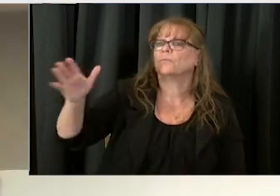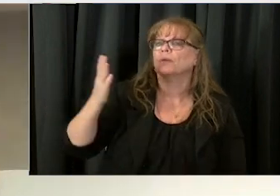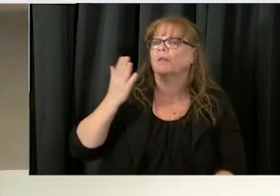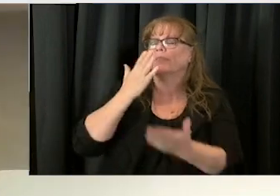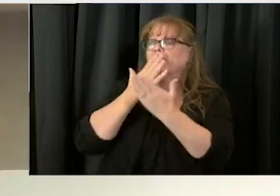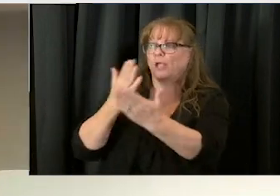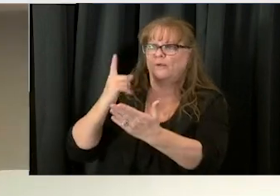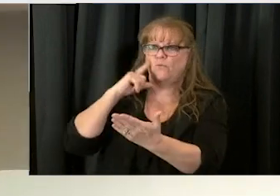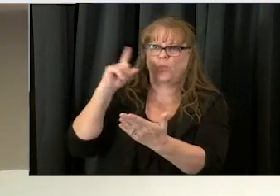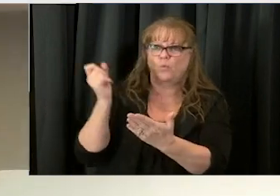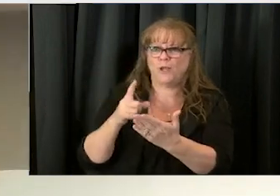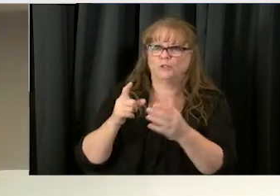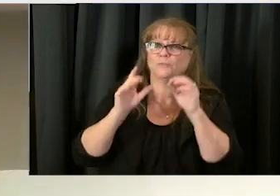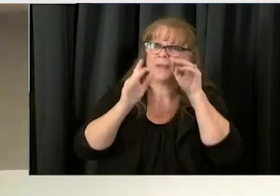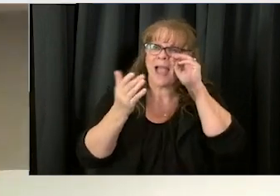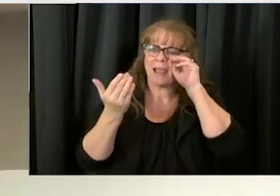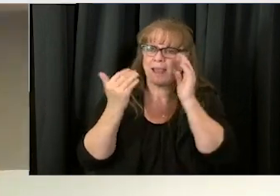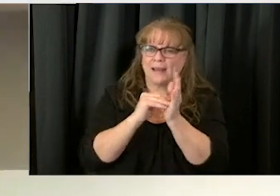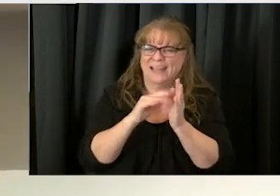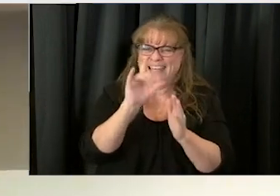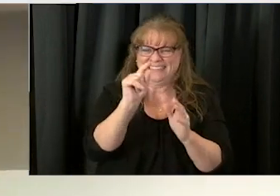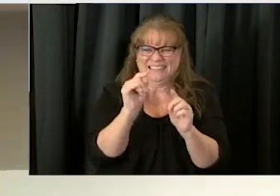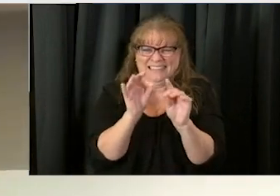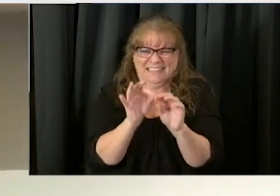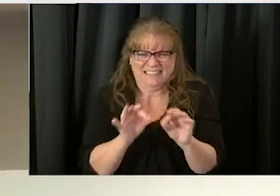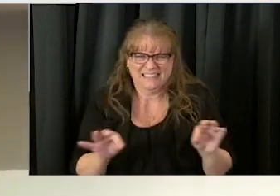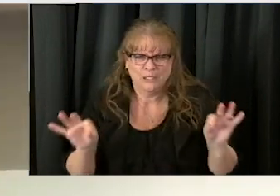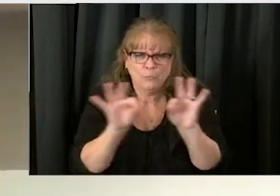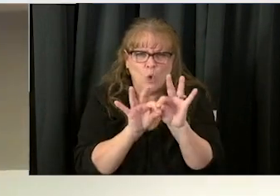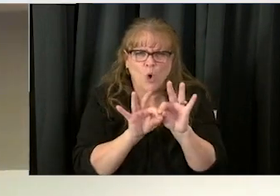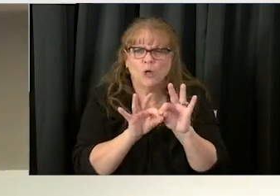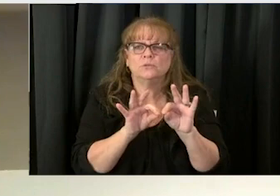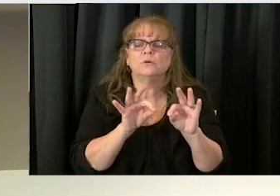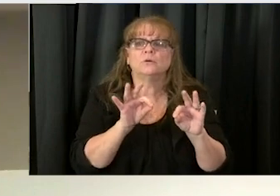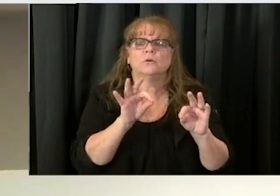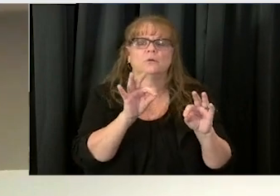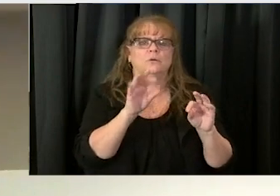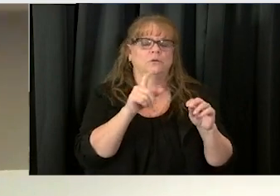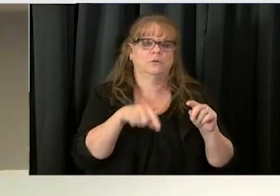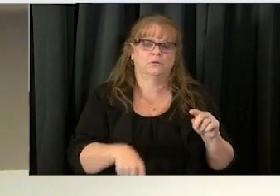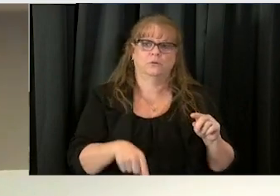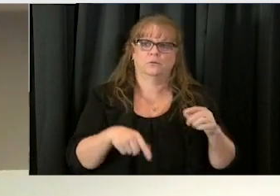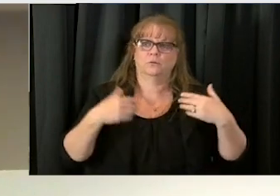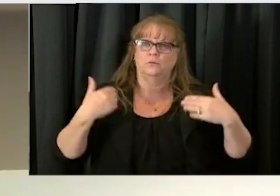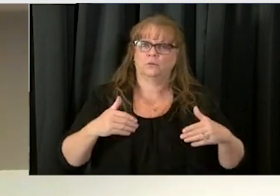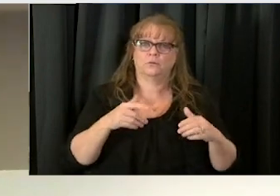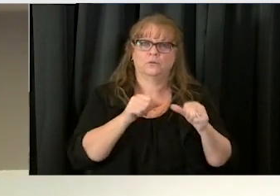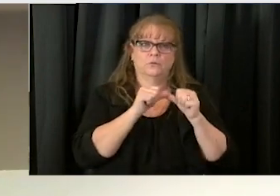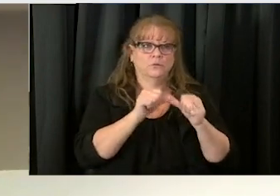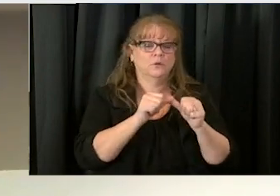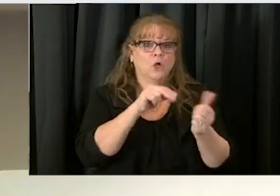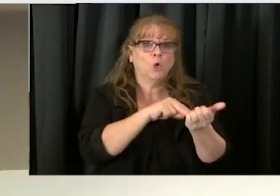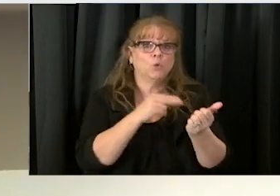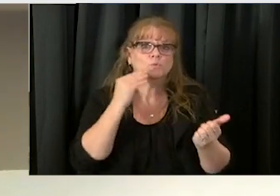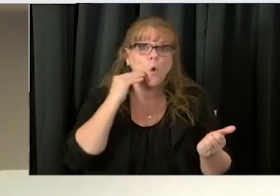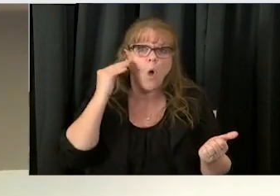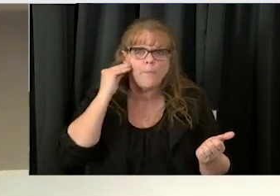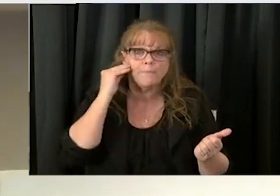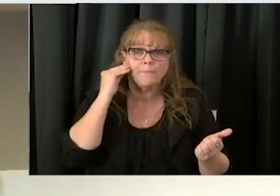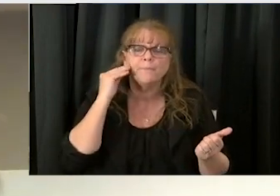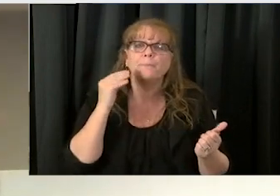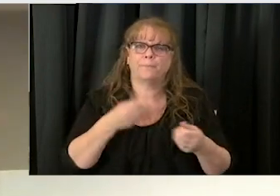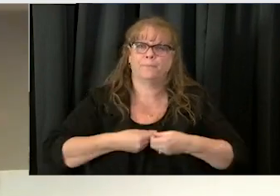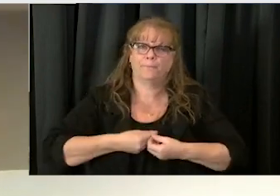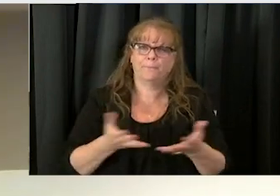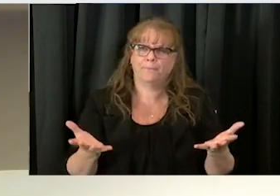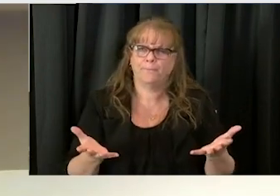facilities vaccinated as quickly as possible. As you pointed out, the federal government is running their pharmacy partnership for long-term